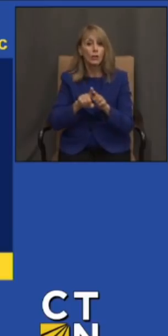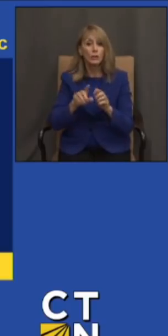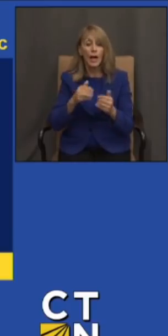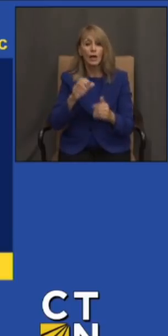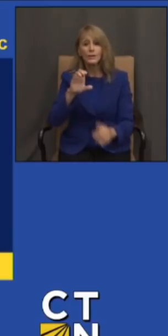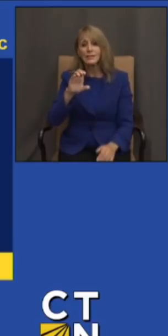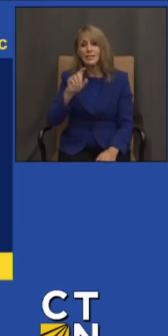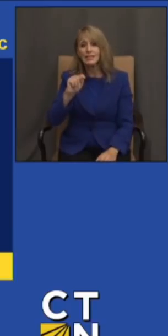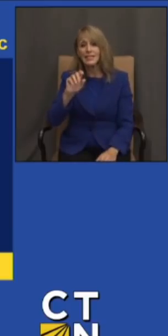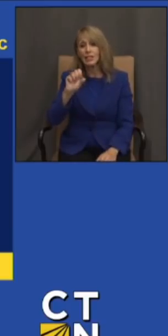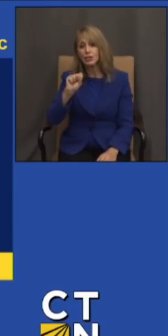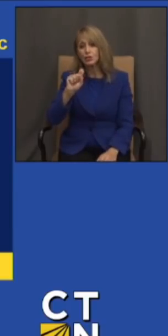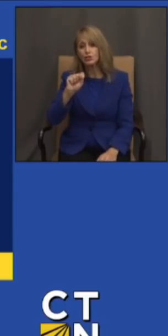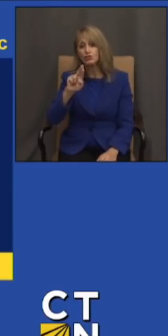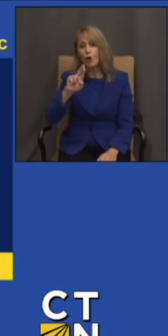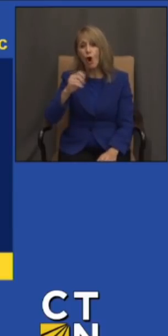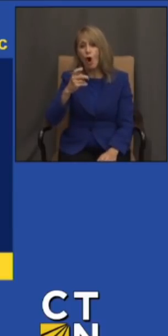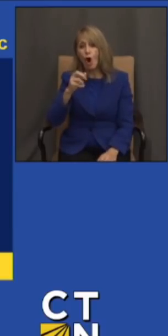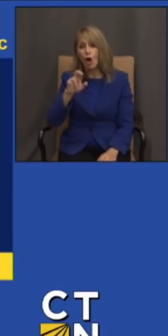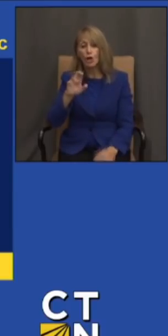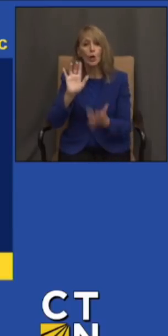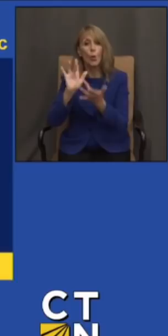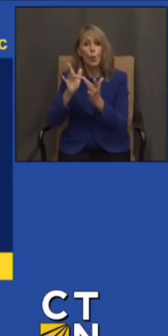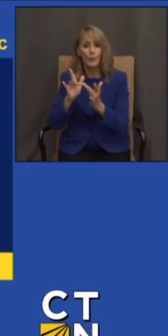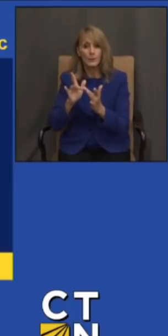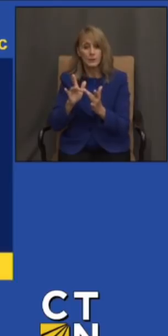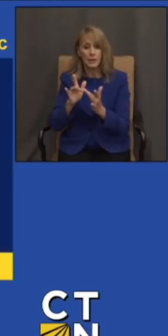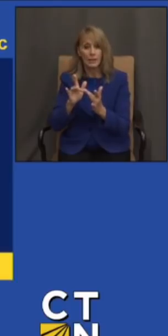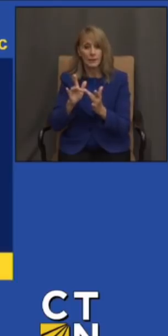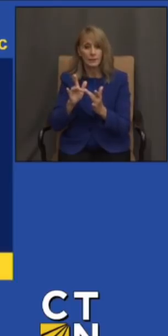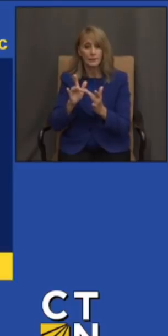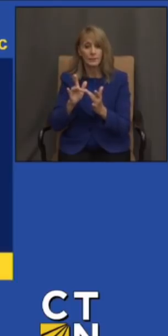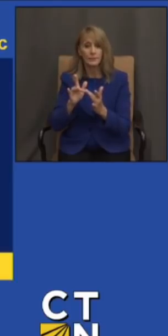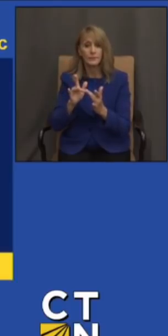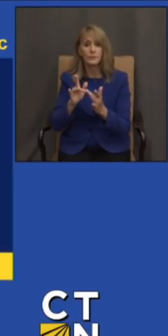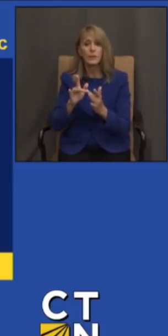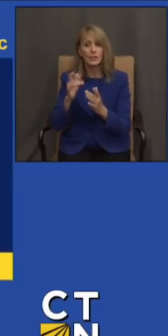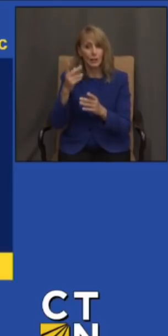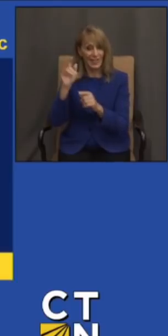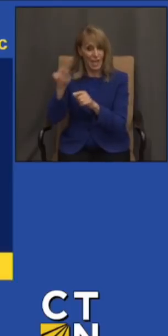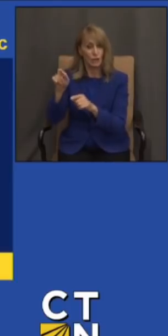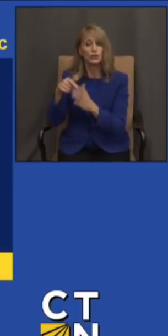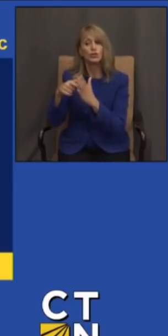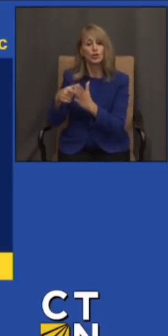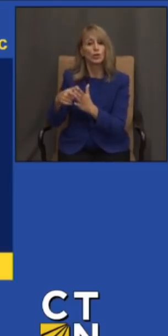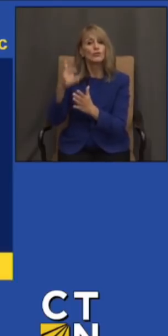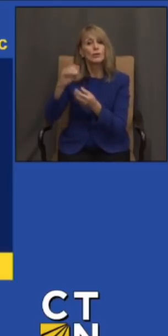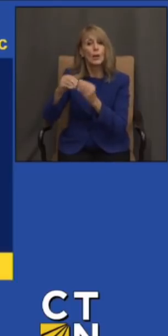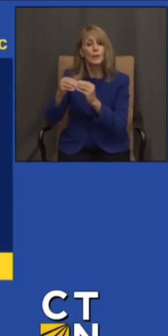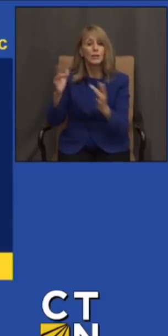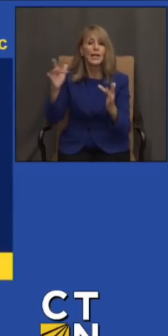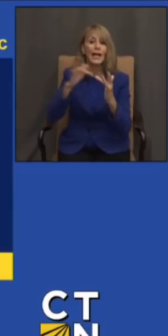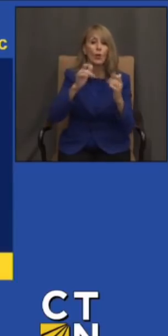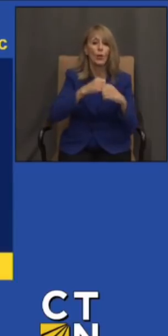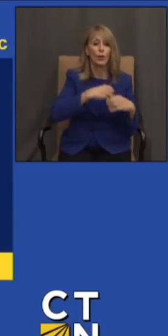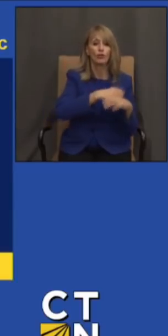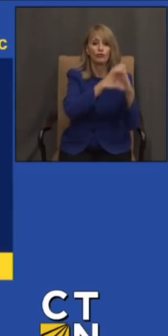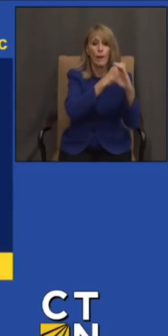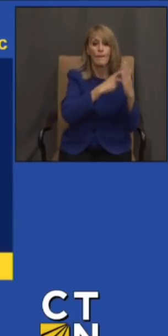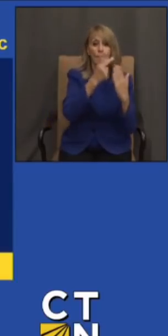CT Stronger website. And there are numbers there to also connect to the crisis counseling